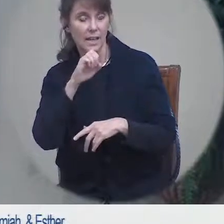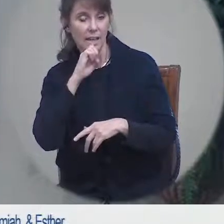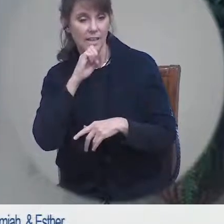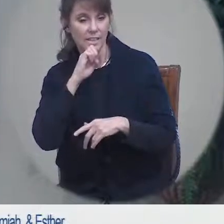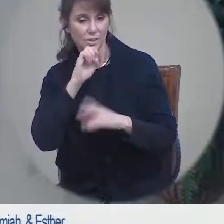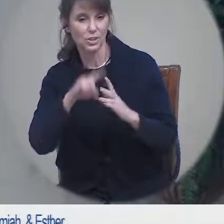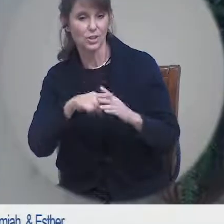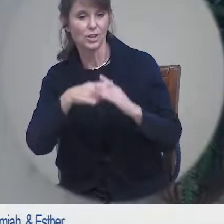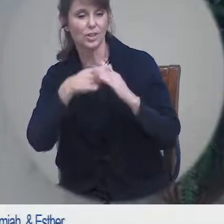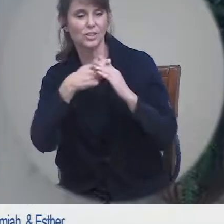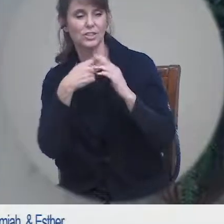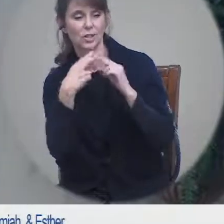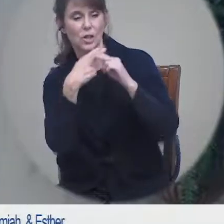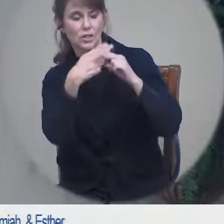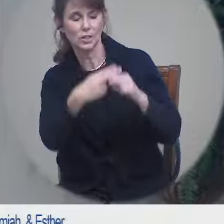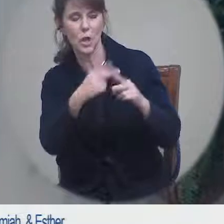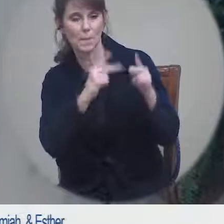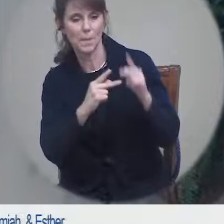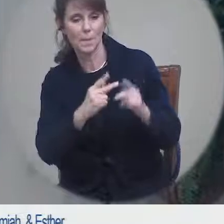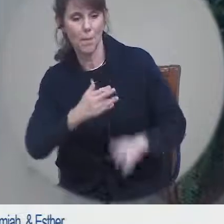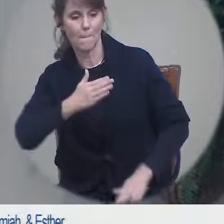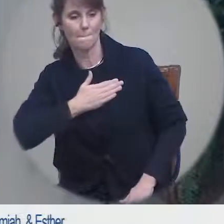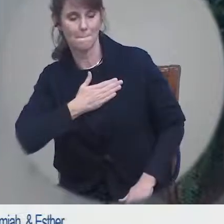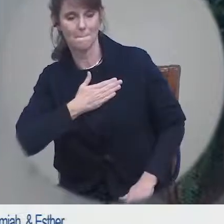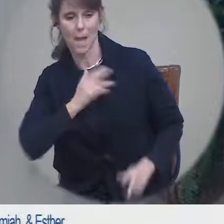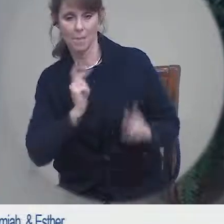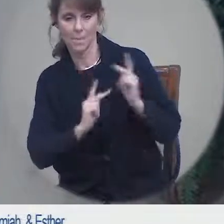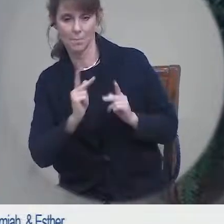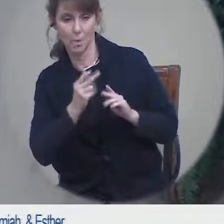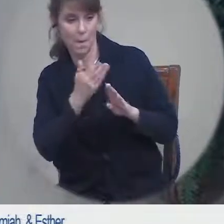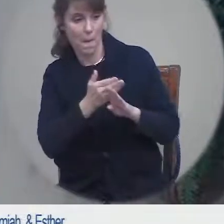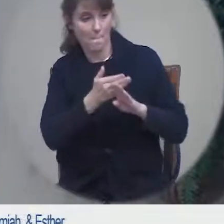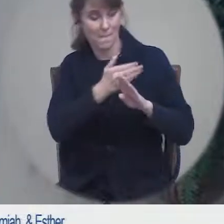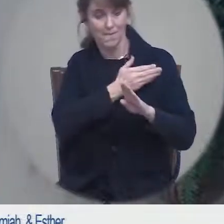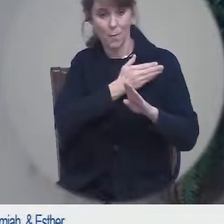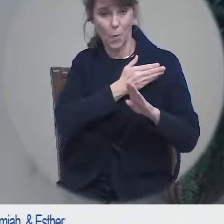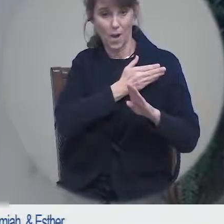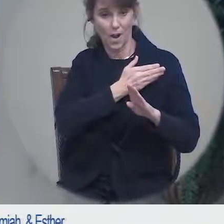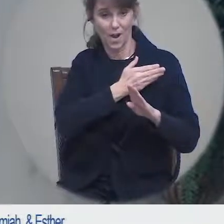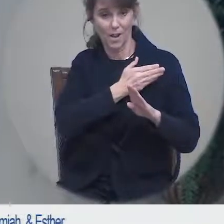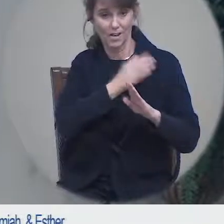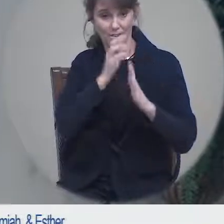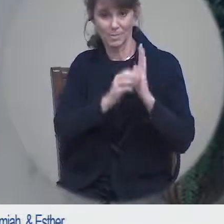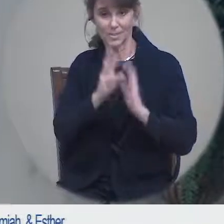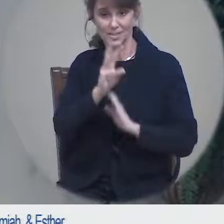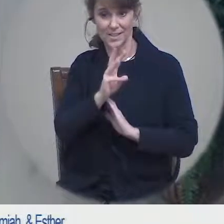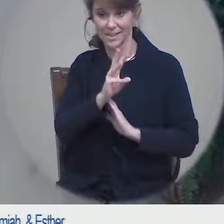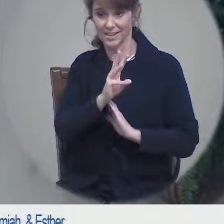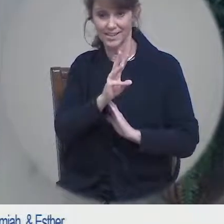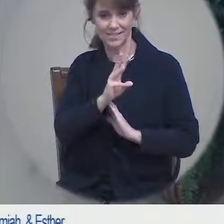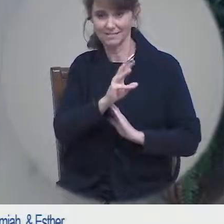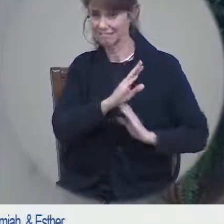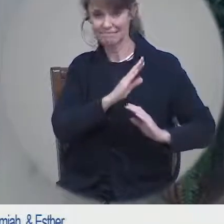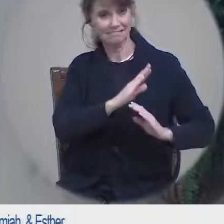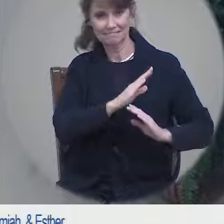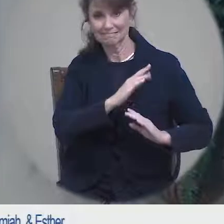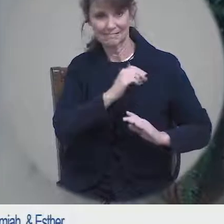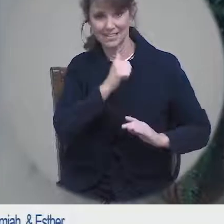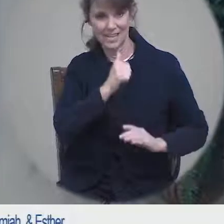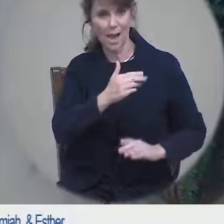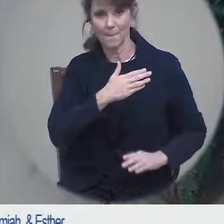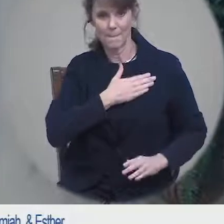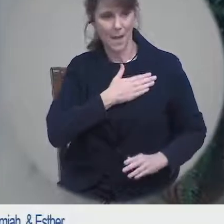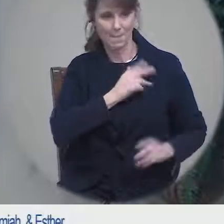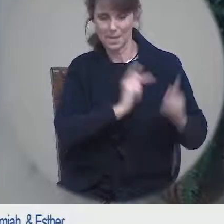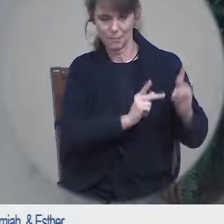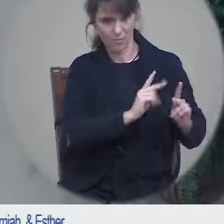Yeah. But before chapter 6, not, but after chapter 6, very much so. And most notably, when we start chapter